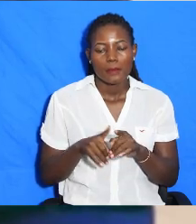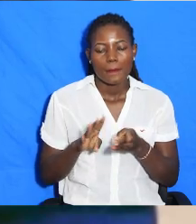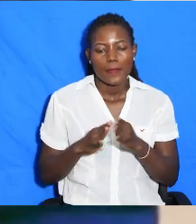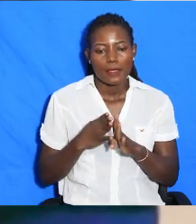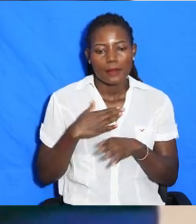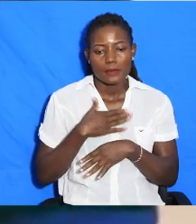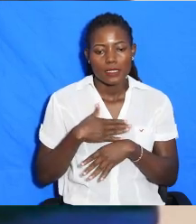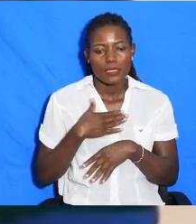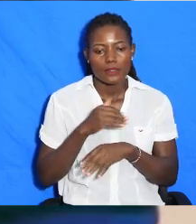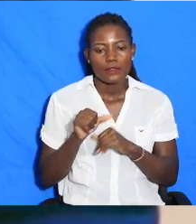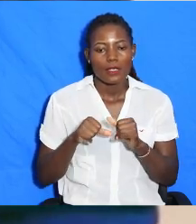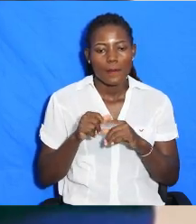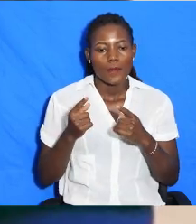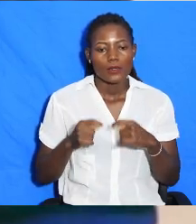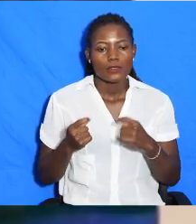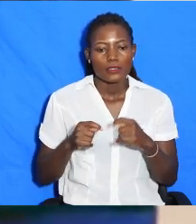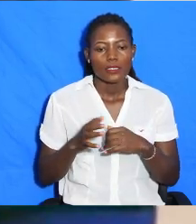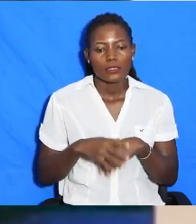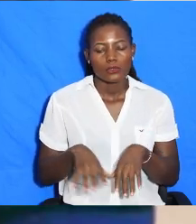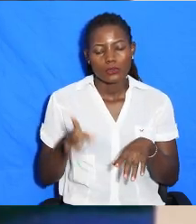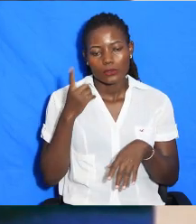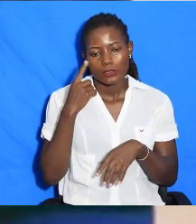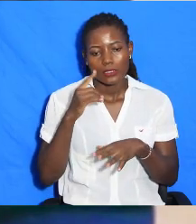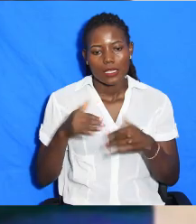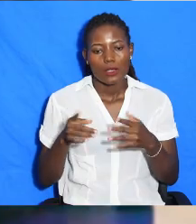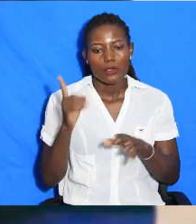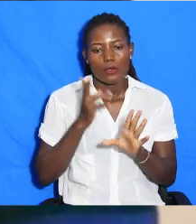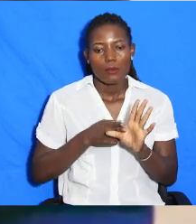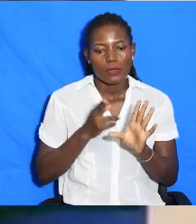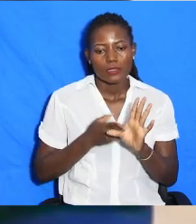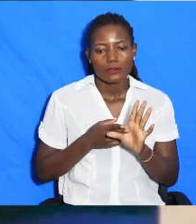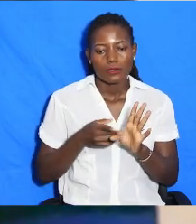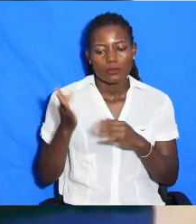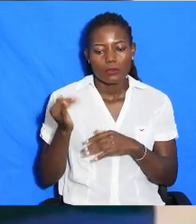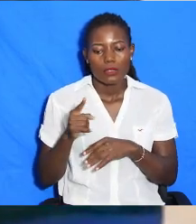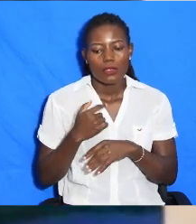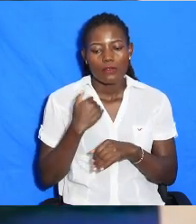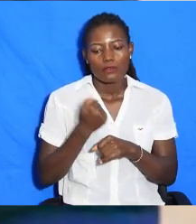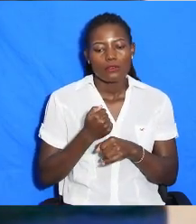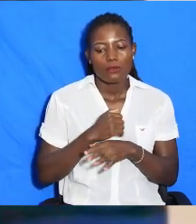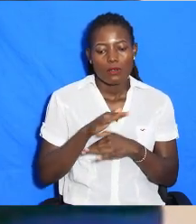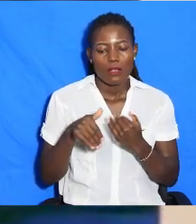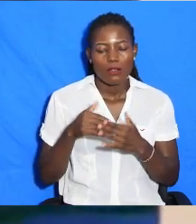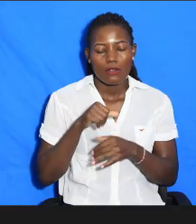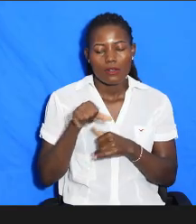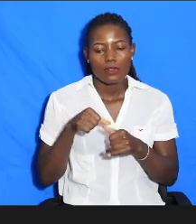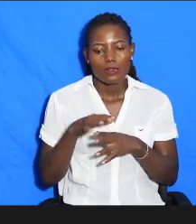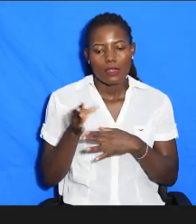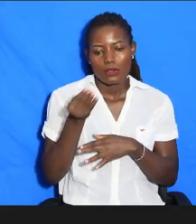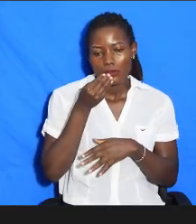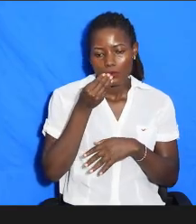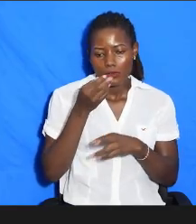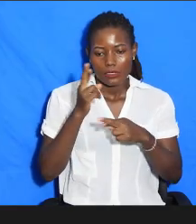terms of, trying to mm, monitor your performance, because you have to mm-hmm, work all around diet, mm,